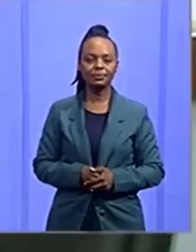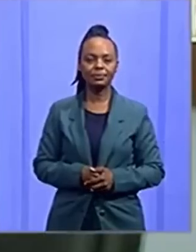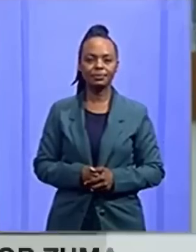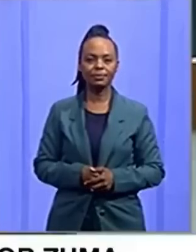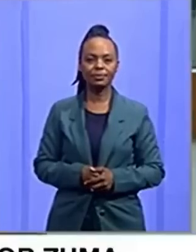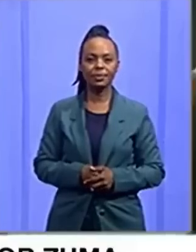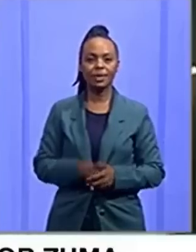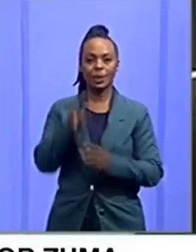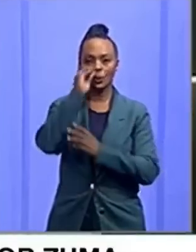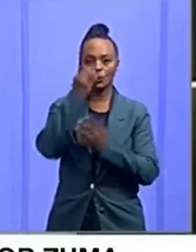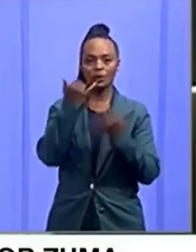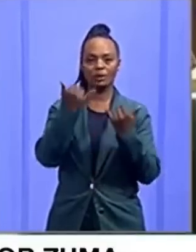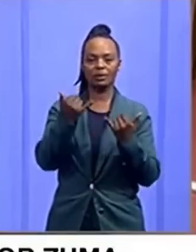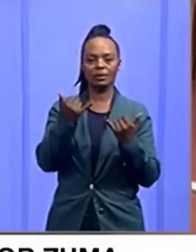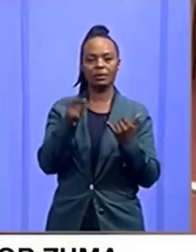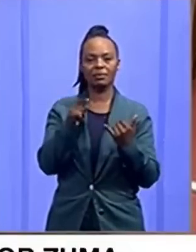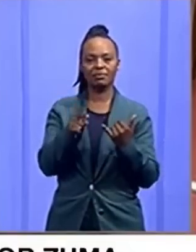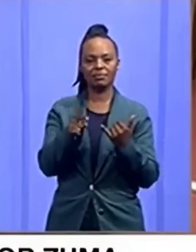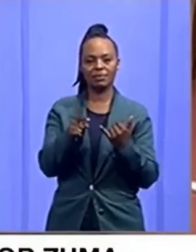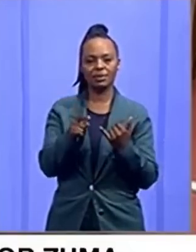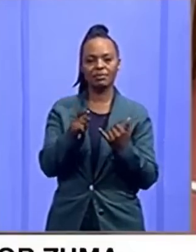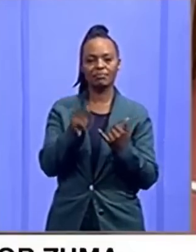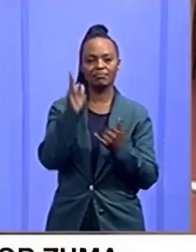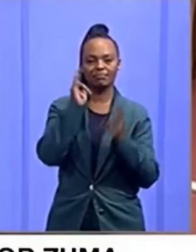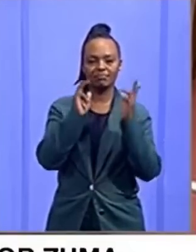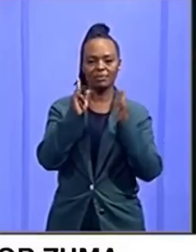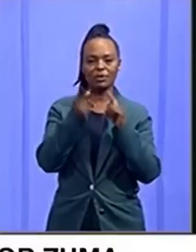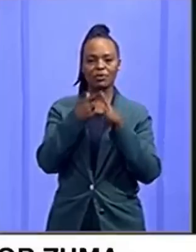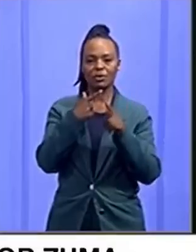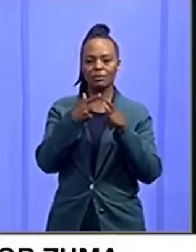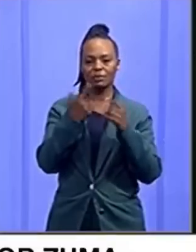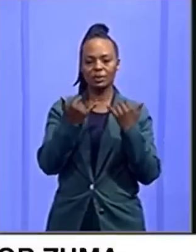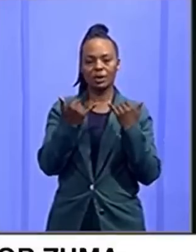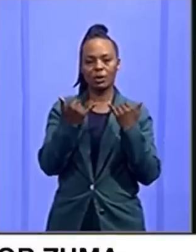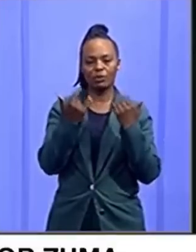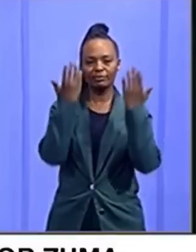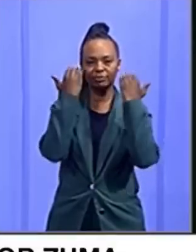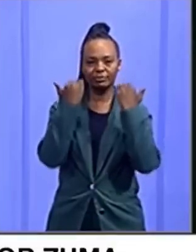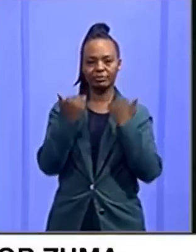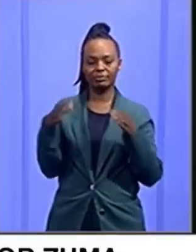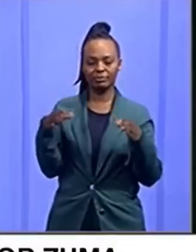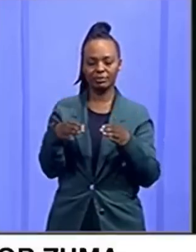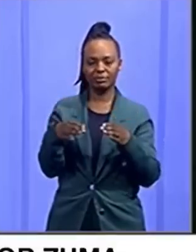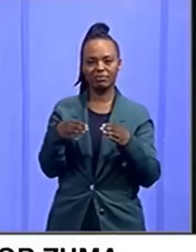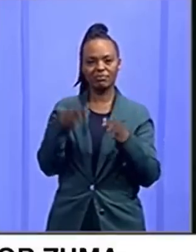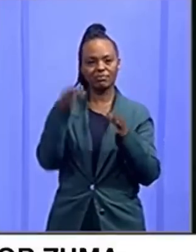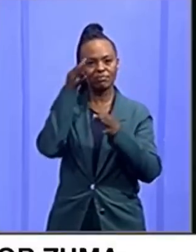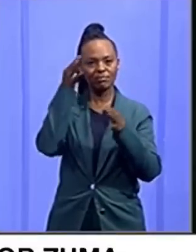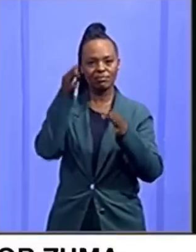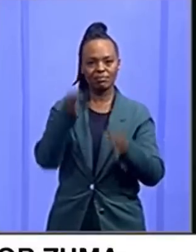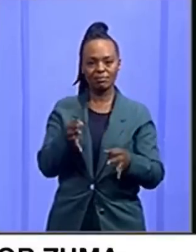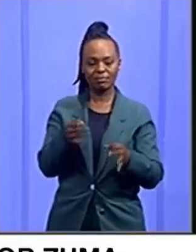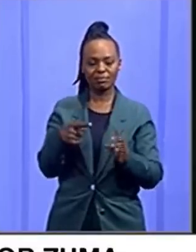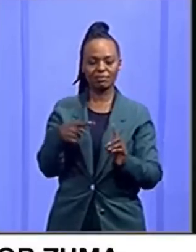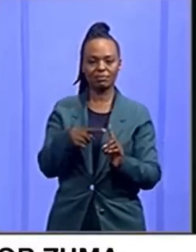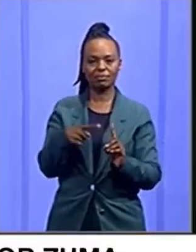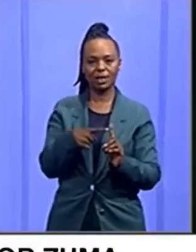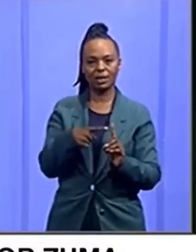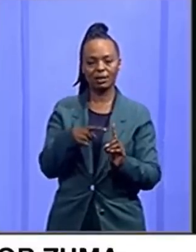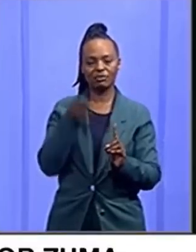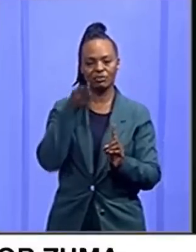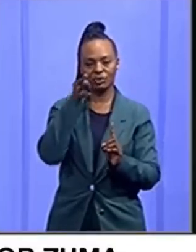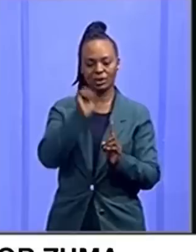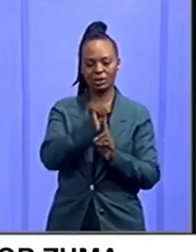Mo kgasong eno rutlafadi ba ditirelo tsa kgopololo ba solofetse go dira kitsiso malebana le bokamoso jwa moporesidente wa pele